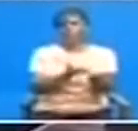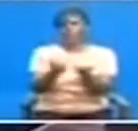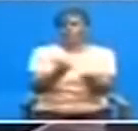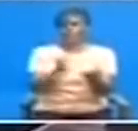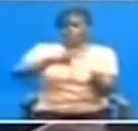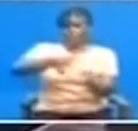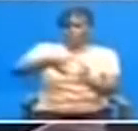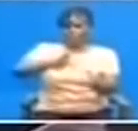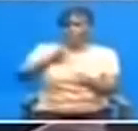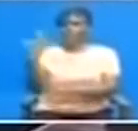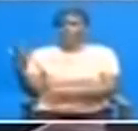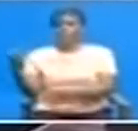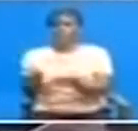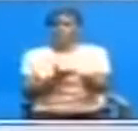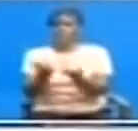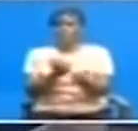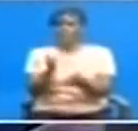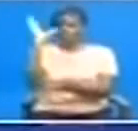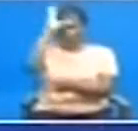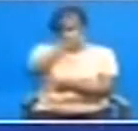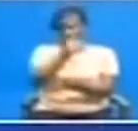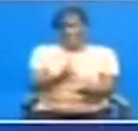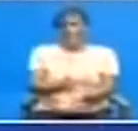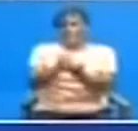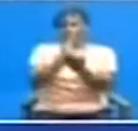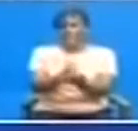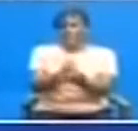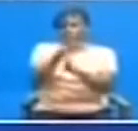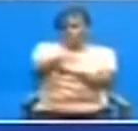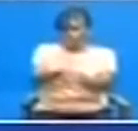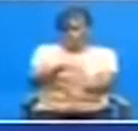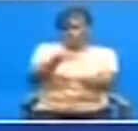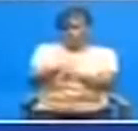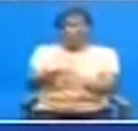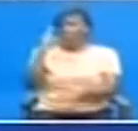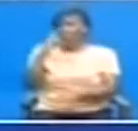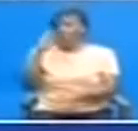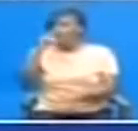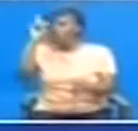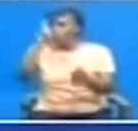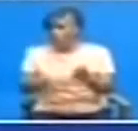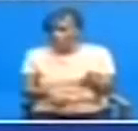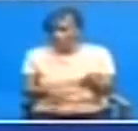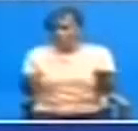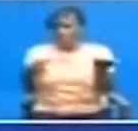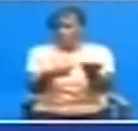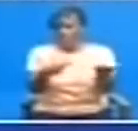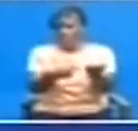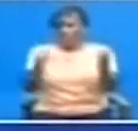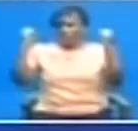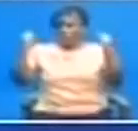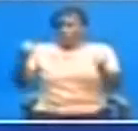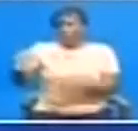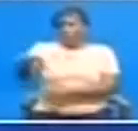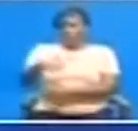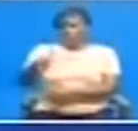sophistication, and goods market efficiency helped buoy the country's ranking. Ironically, despite being the technological giant in the